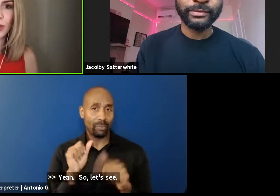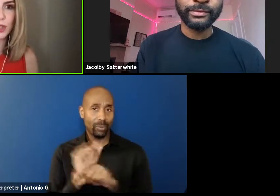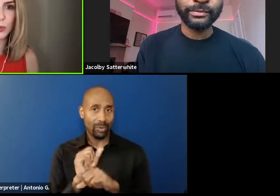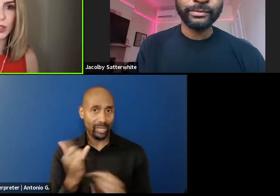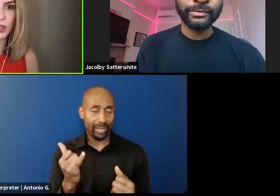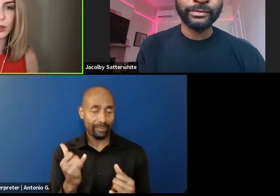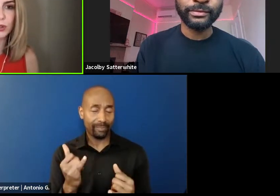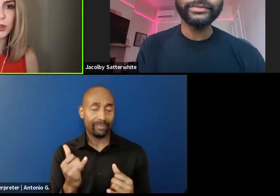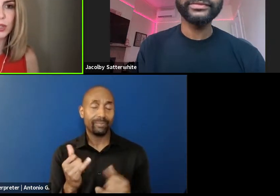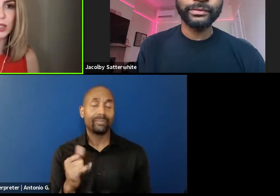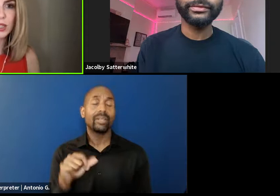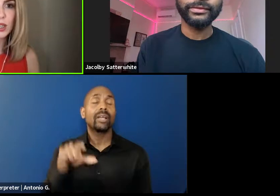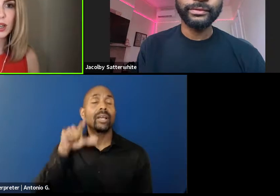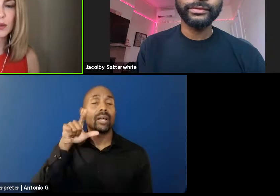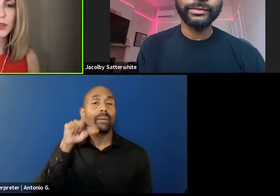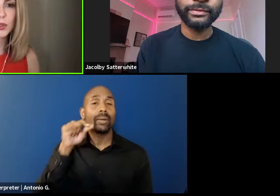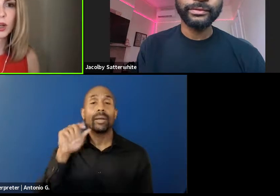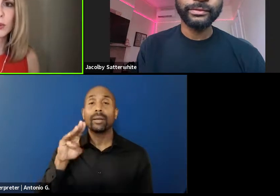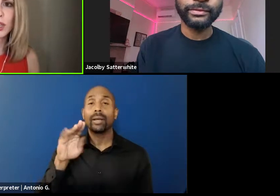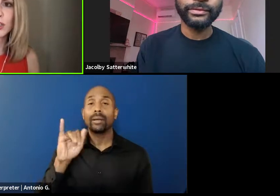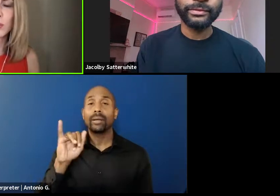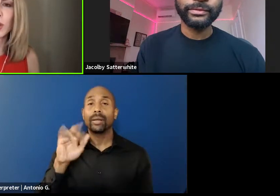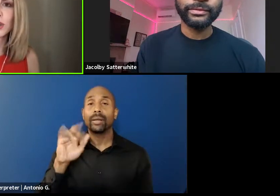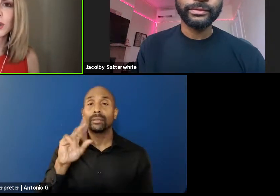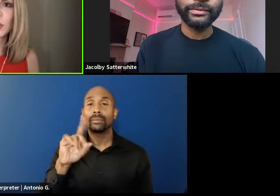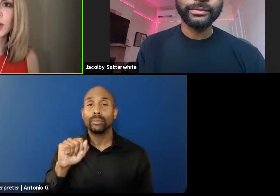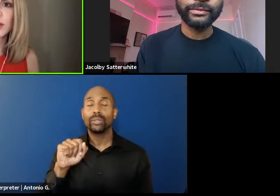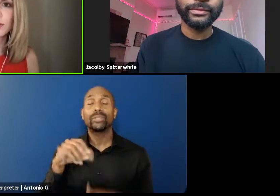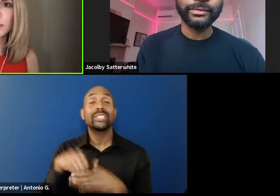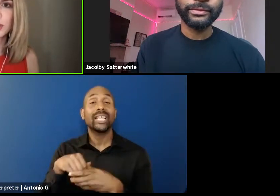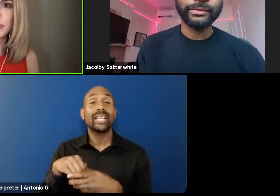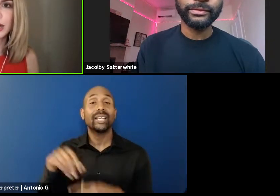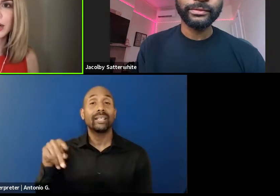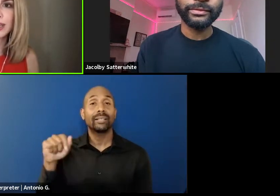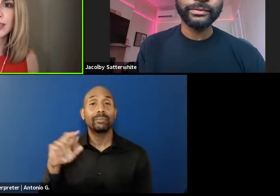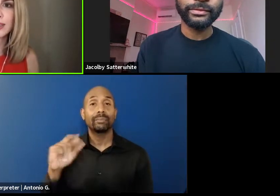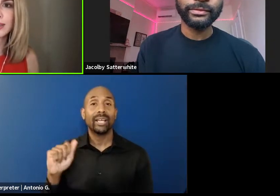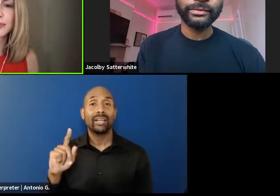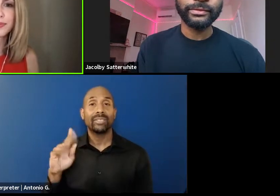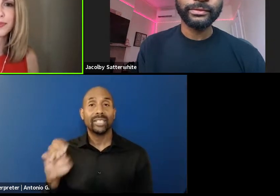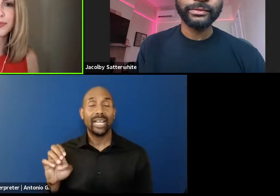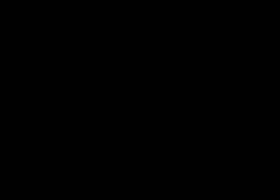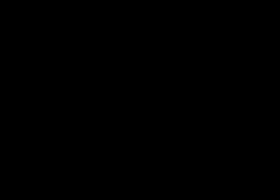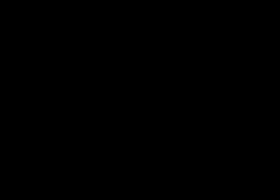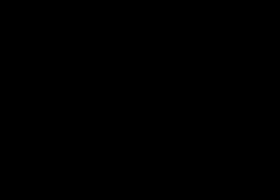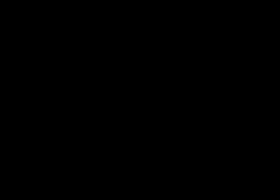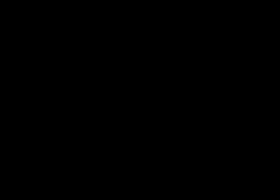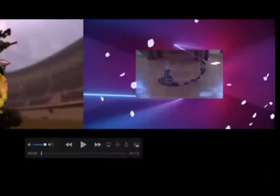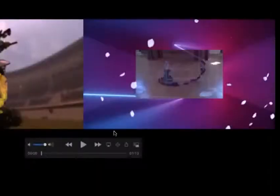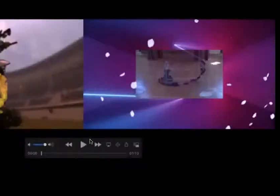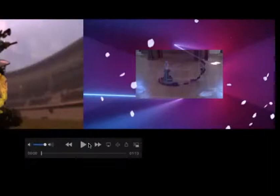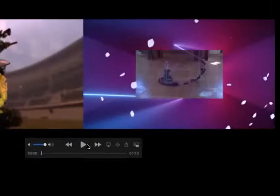plays a role in this work too. So why don't we just watch the short clip from Birds in Paradise?